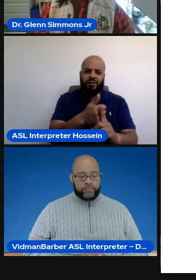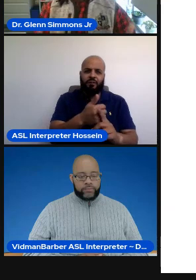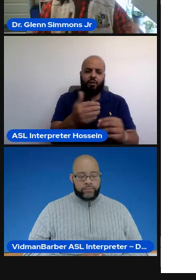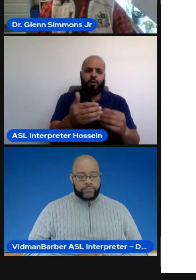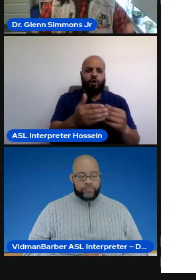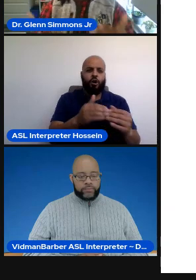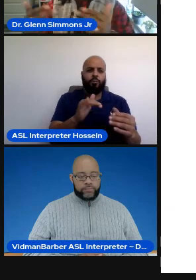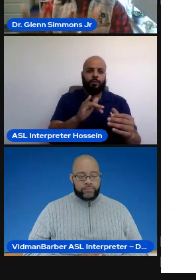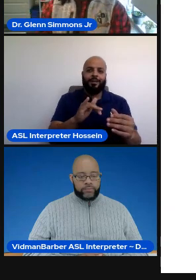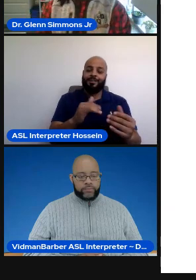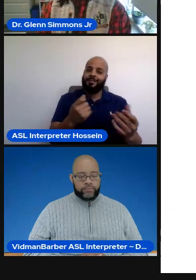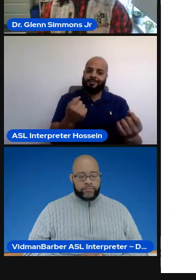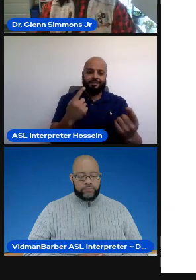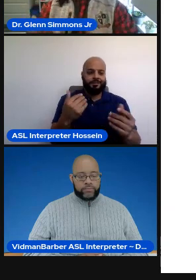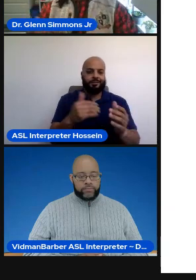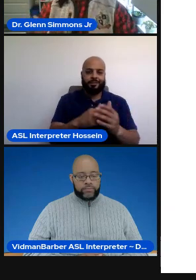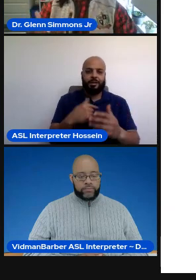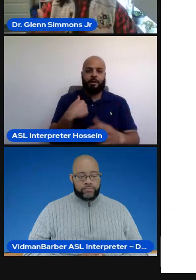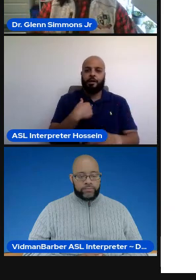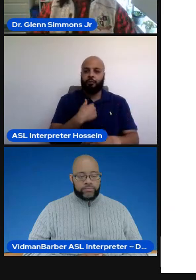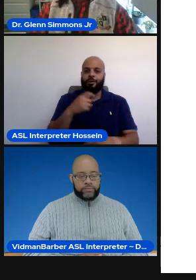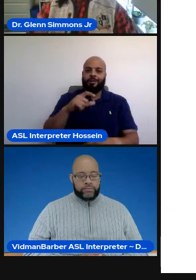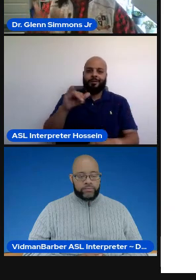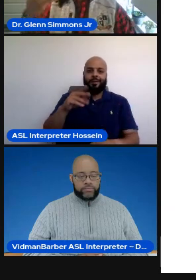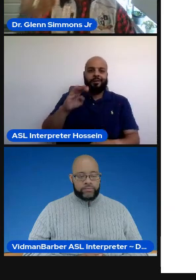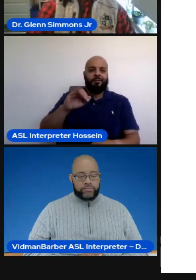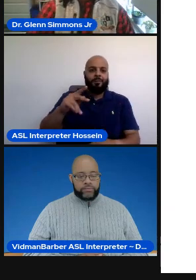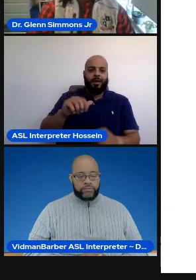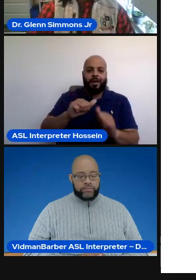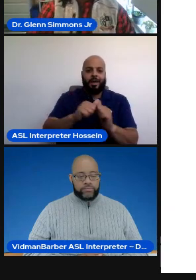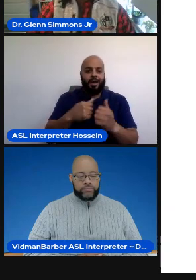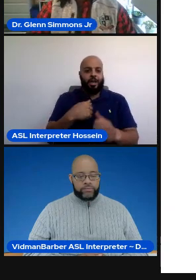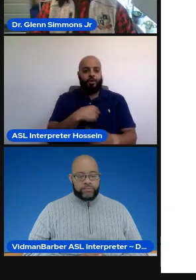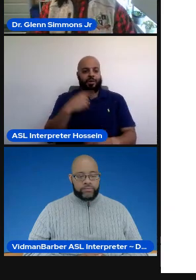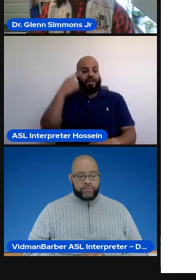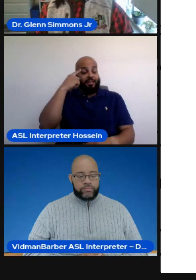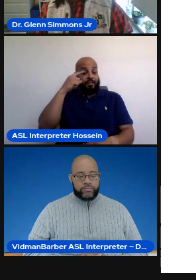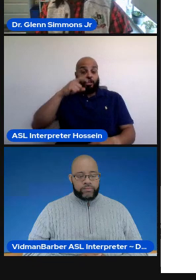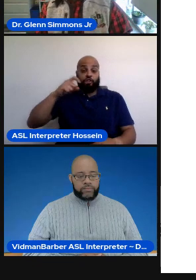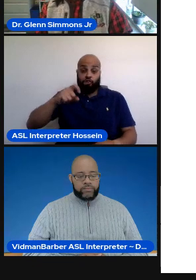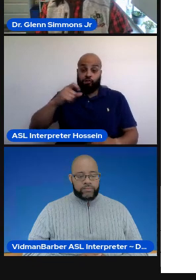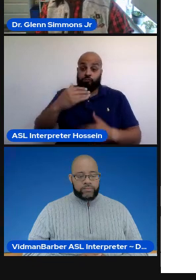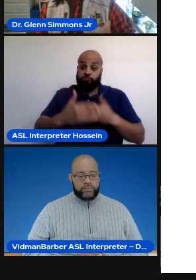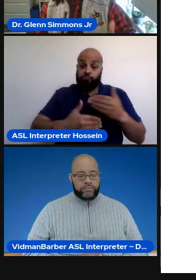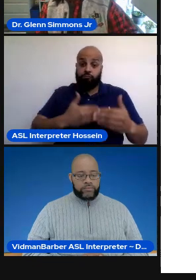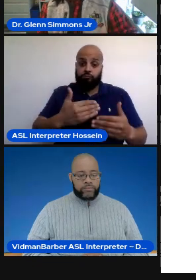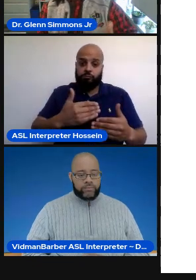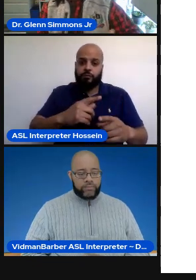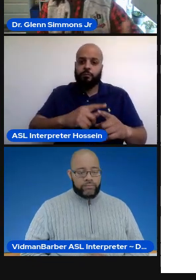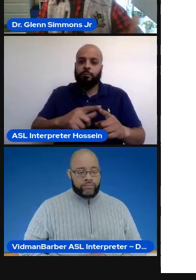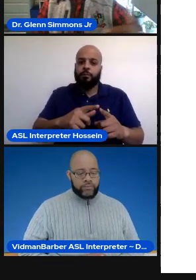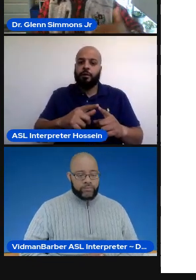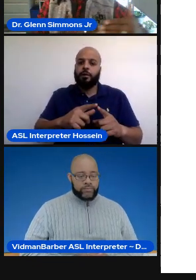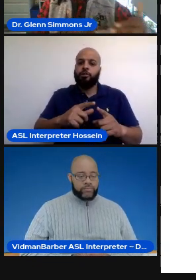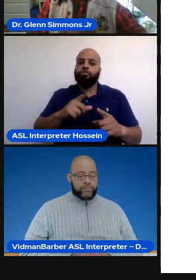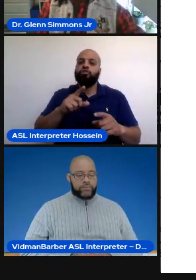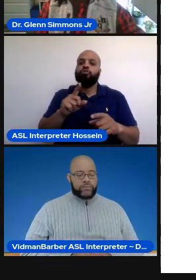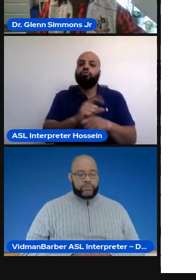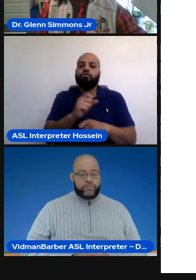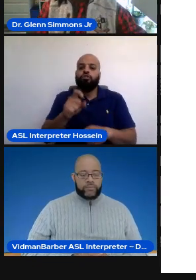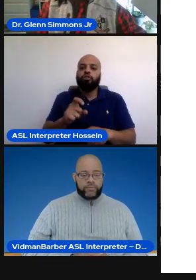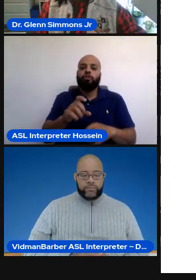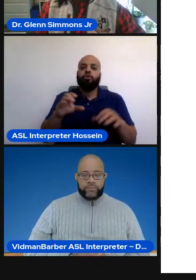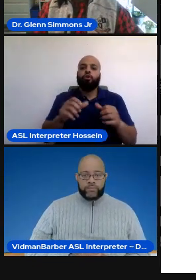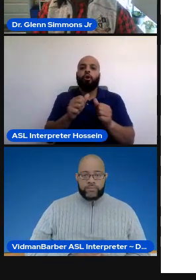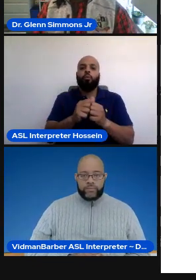have those maps, the way that we think things are supposed to go versus doing what's necessary to get it to go the way we need